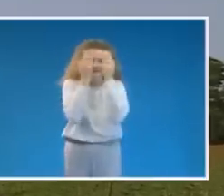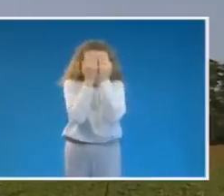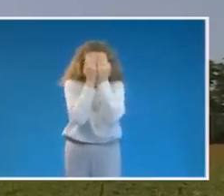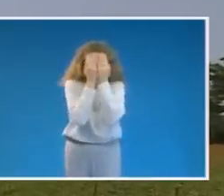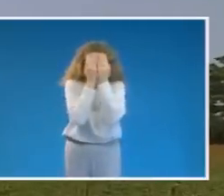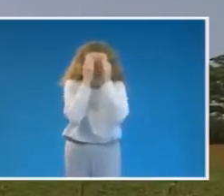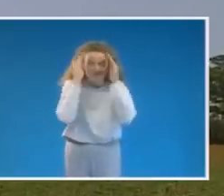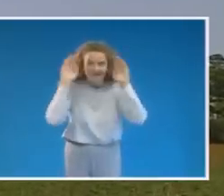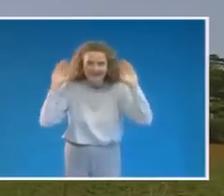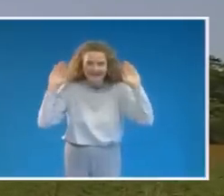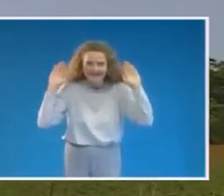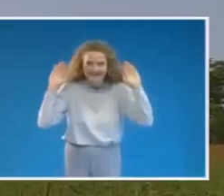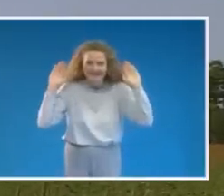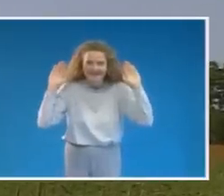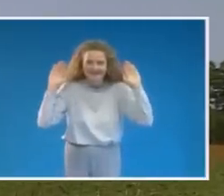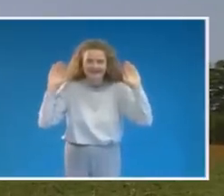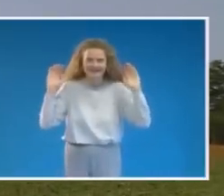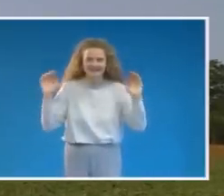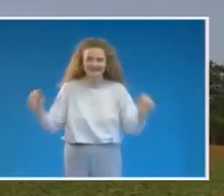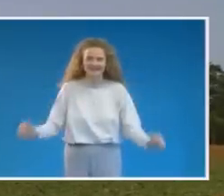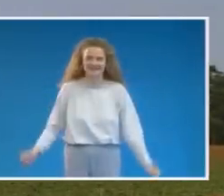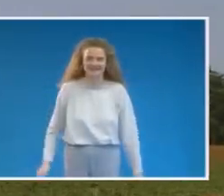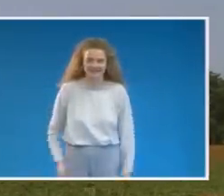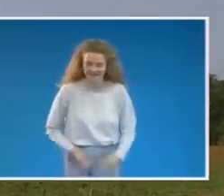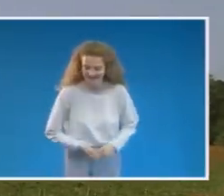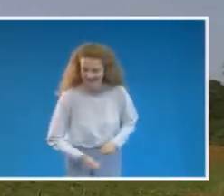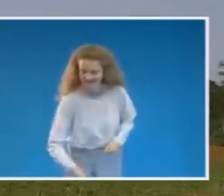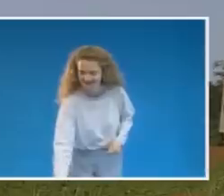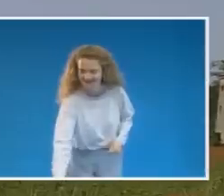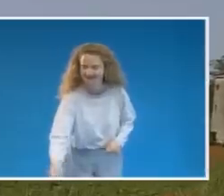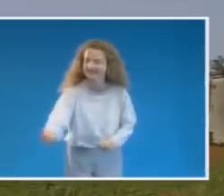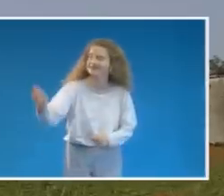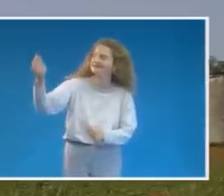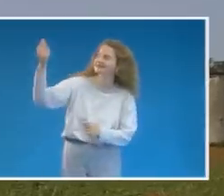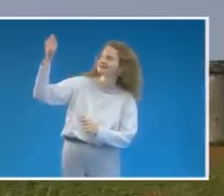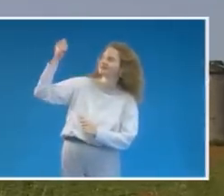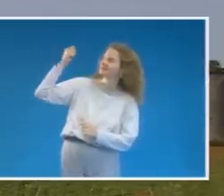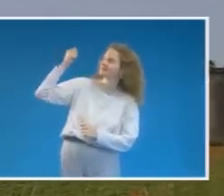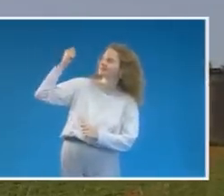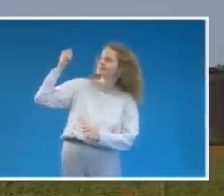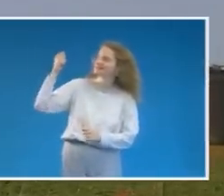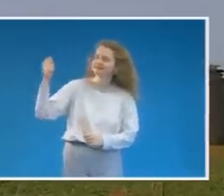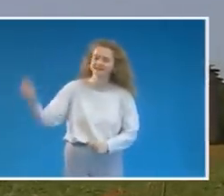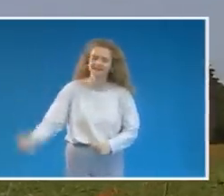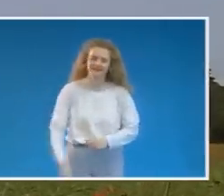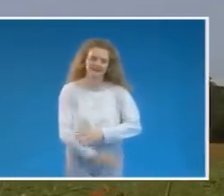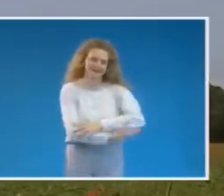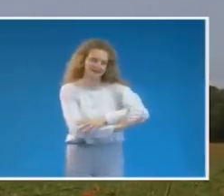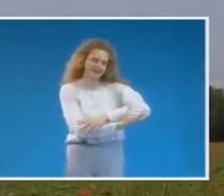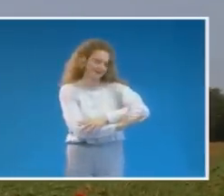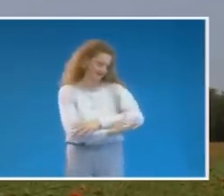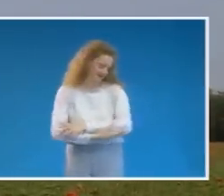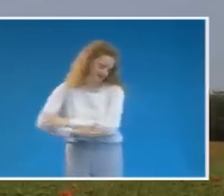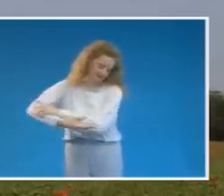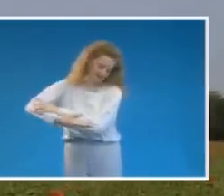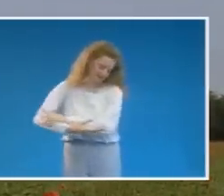baby plays at peek-a-boo. Here's a big umbrella to keep the baby dry. Here is